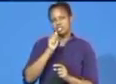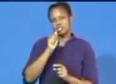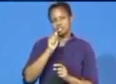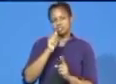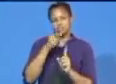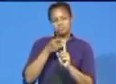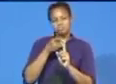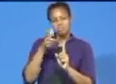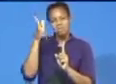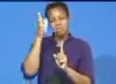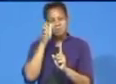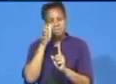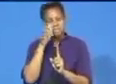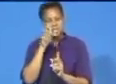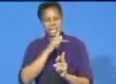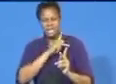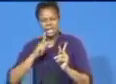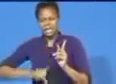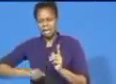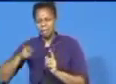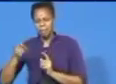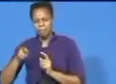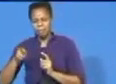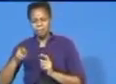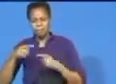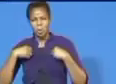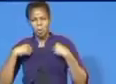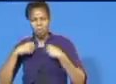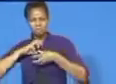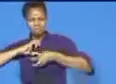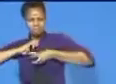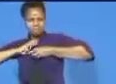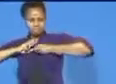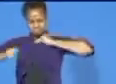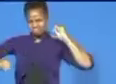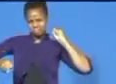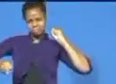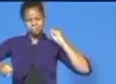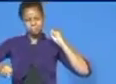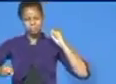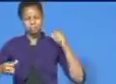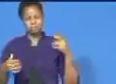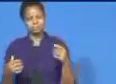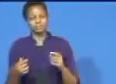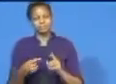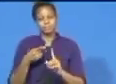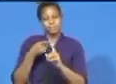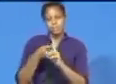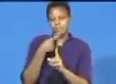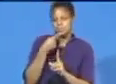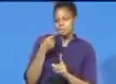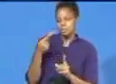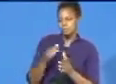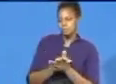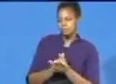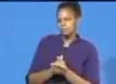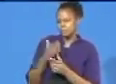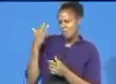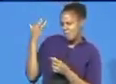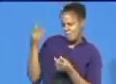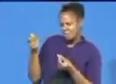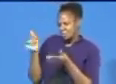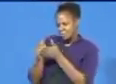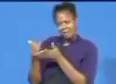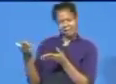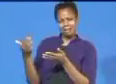rent his clothing. And Elisha said, Why are you renting your